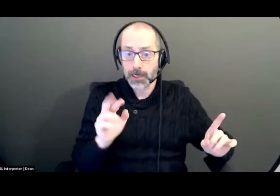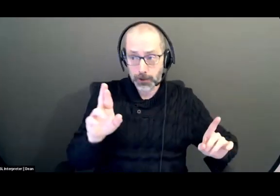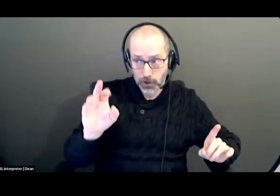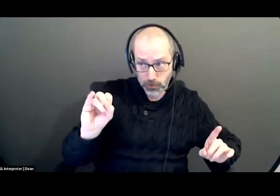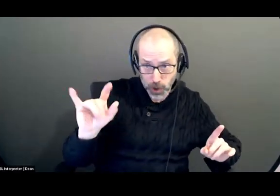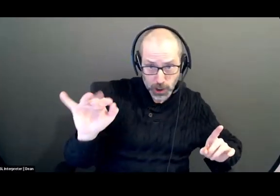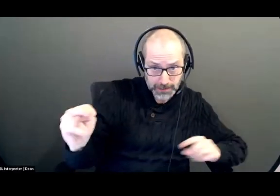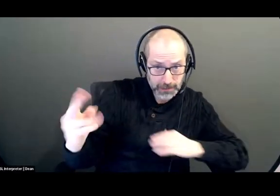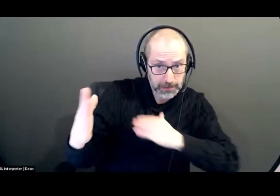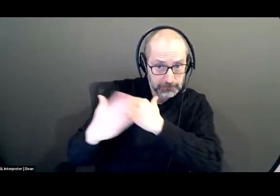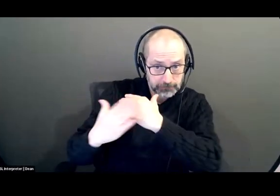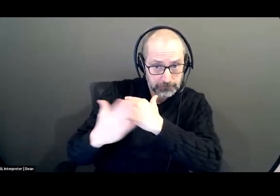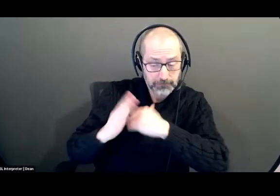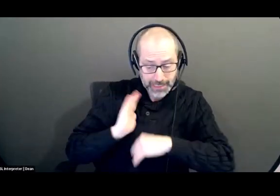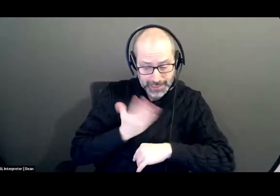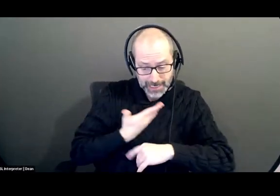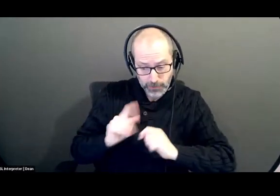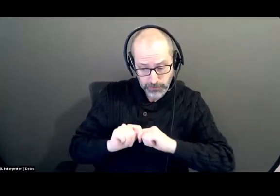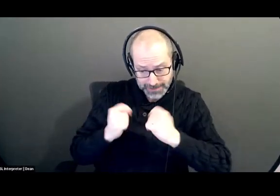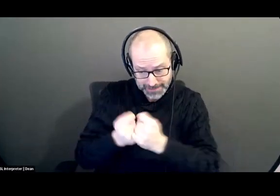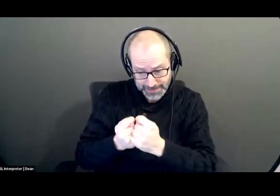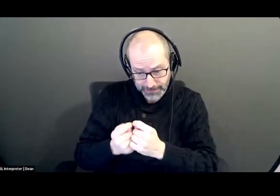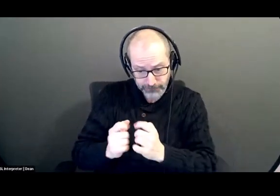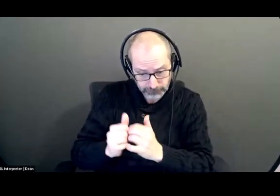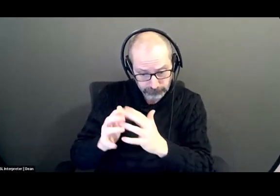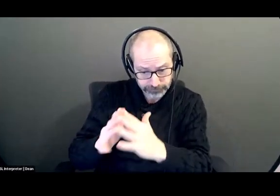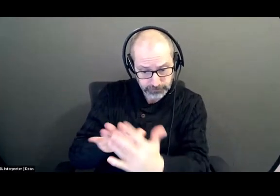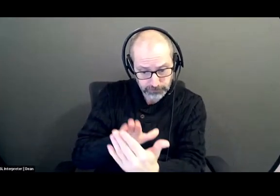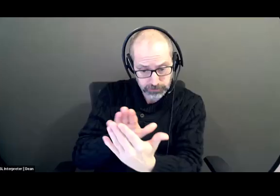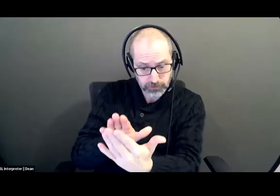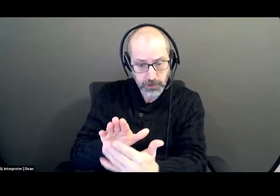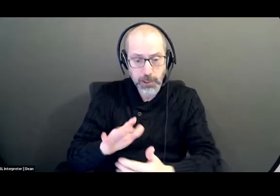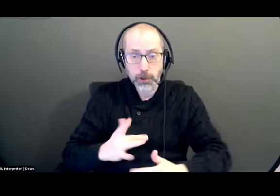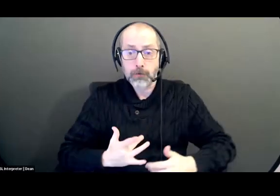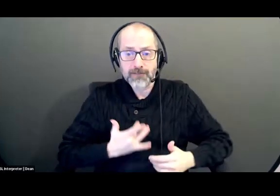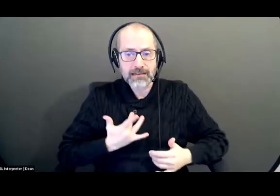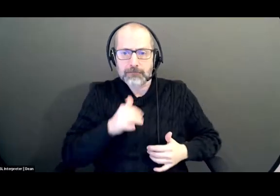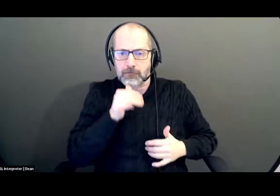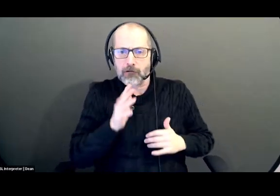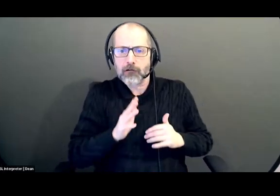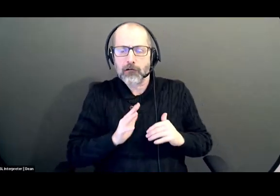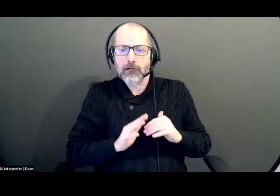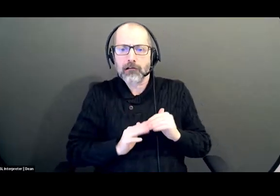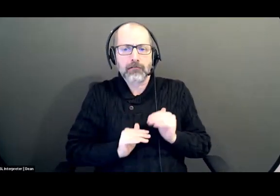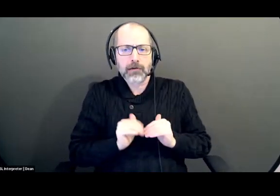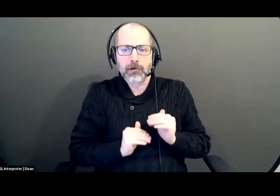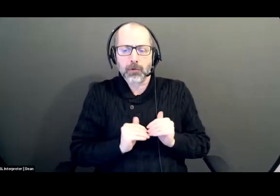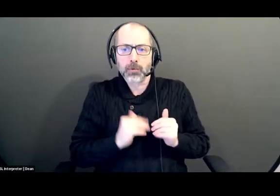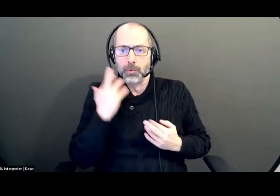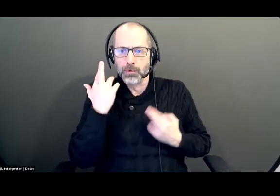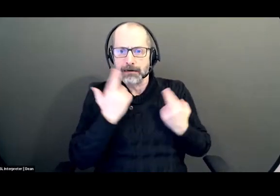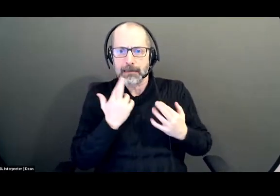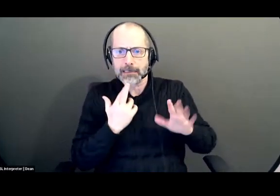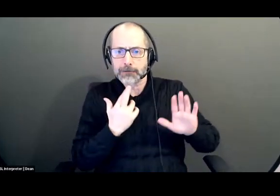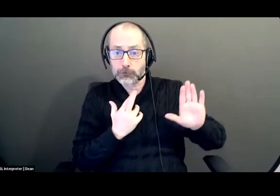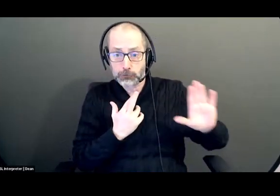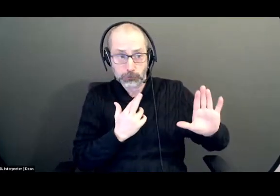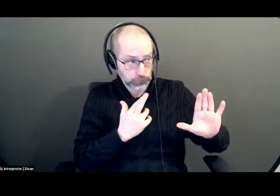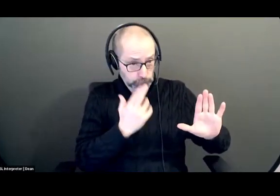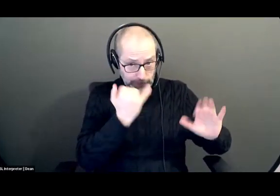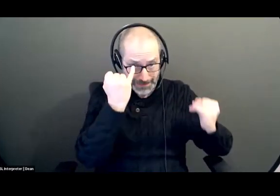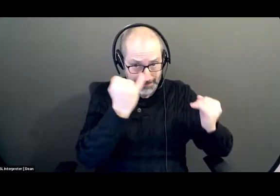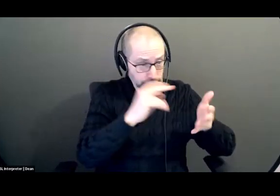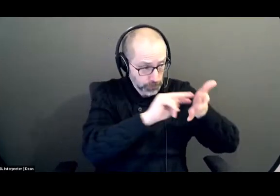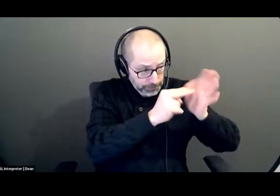us when we're caring with people. And I came from a system where we cared for people. Decisions were made for people, not